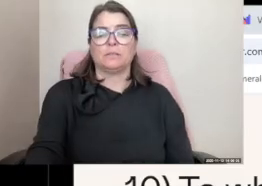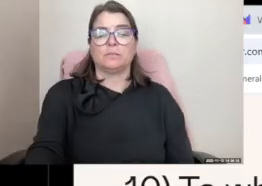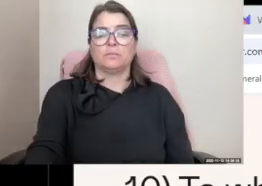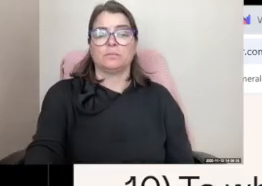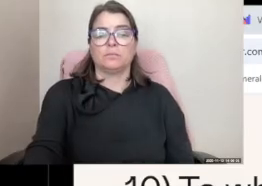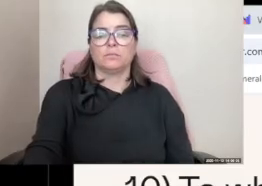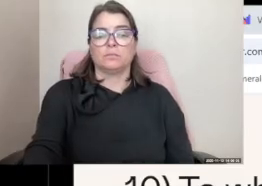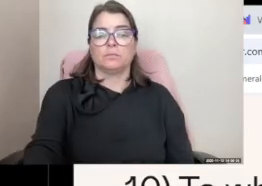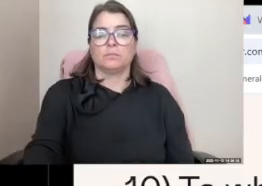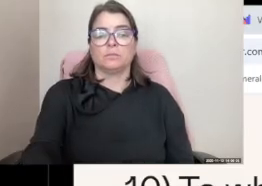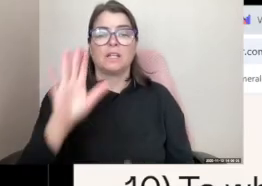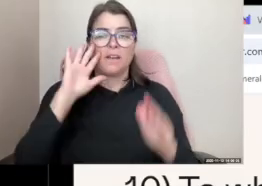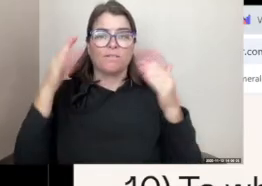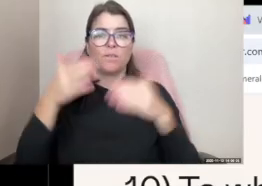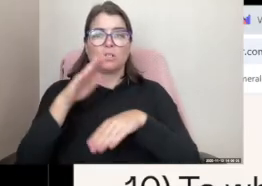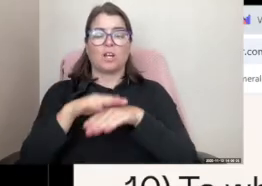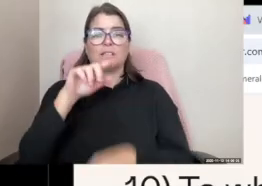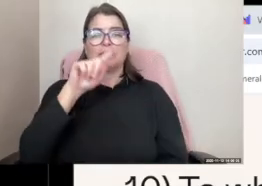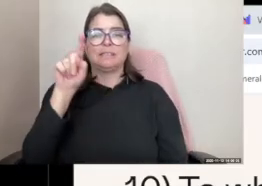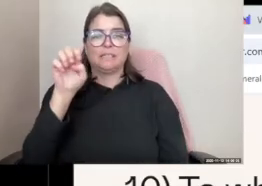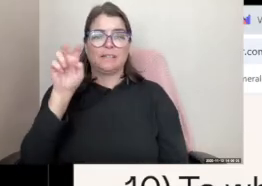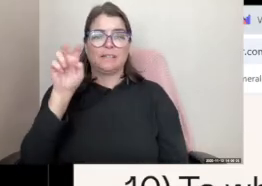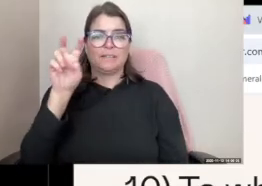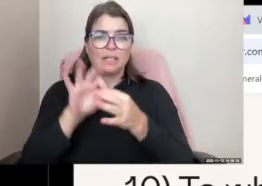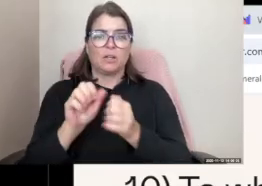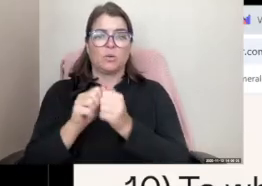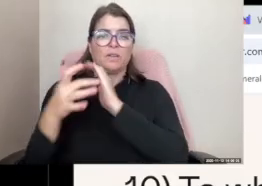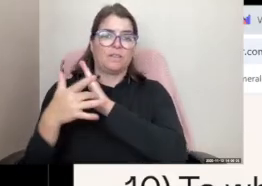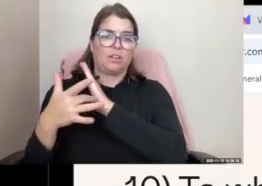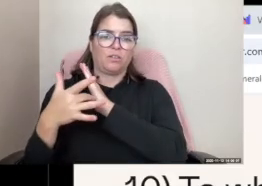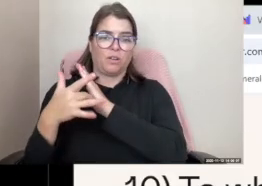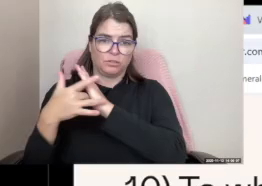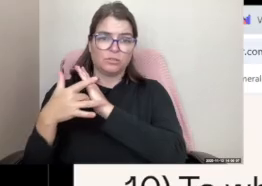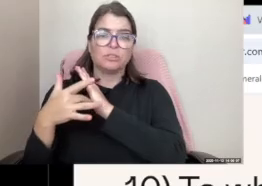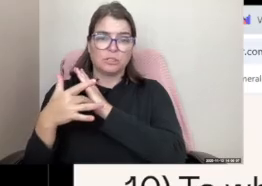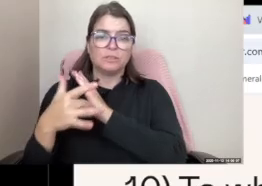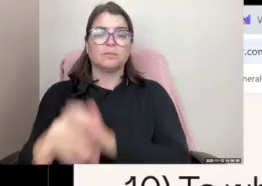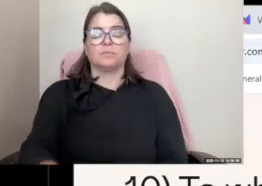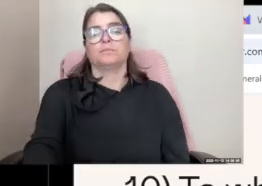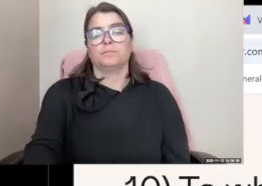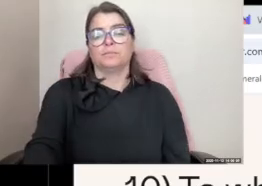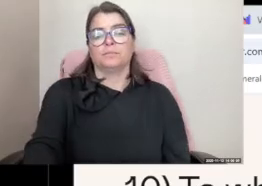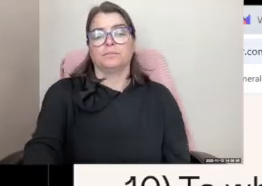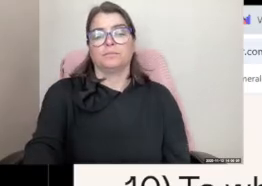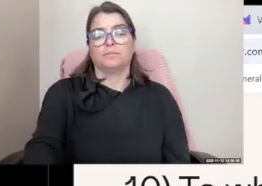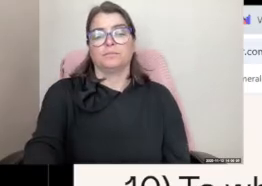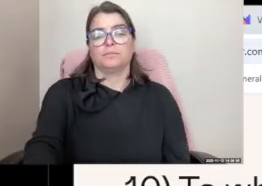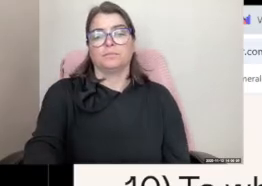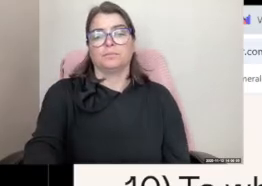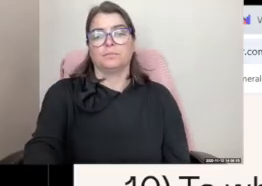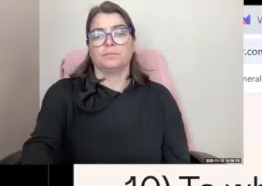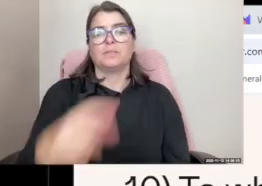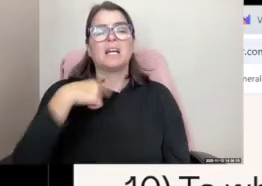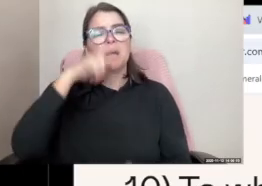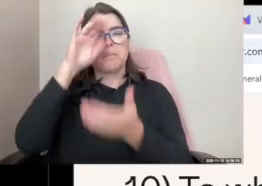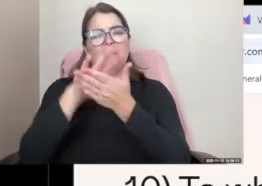that we are incentivizing and the need, I think with focusing on communities in need,